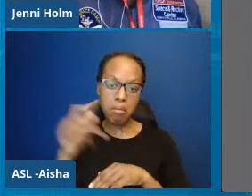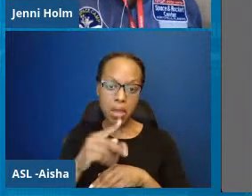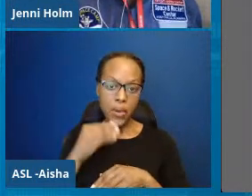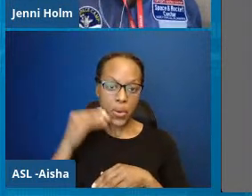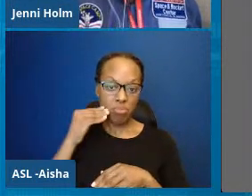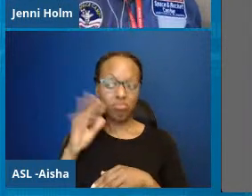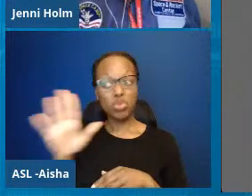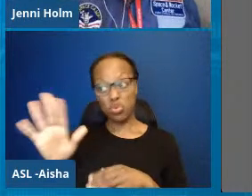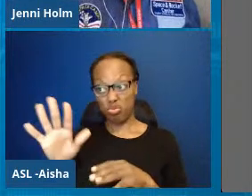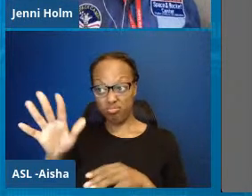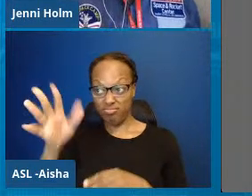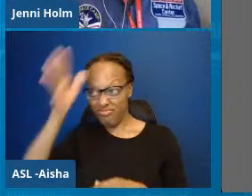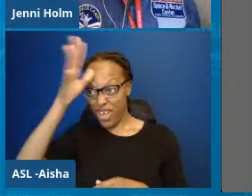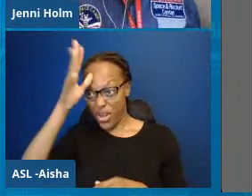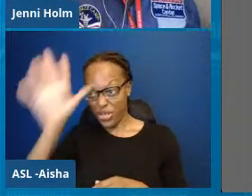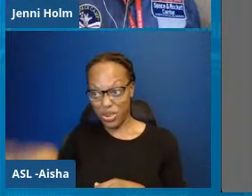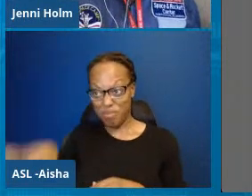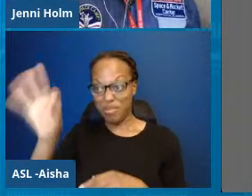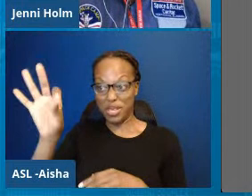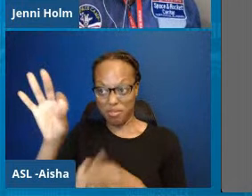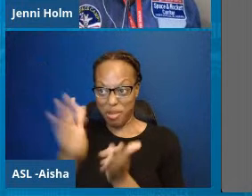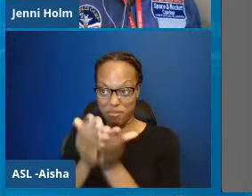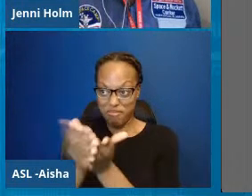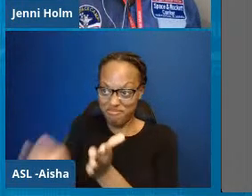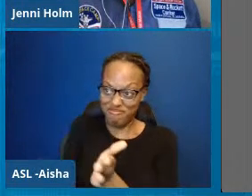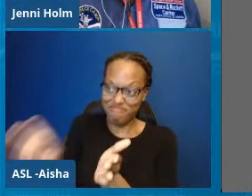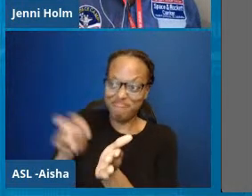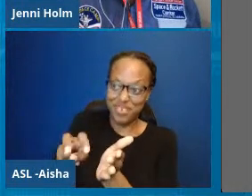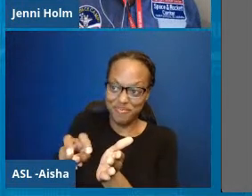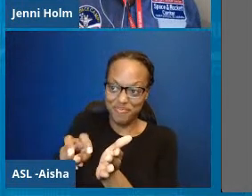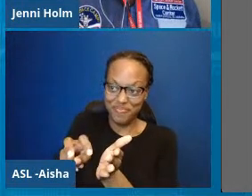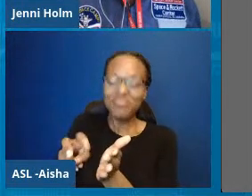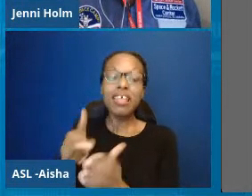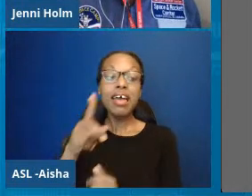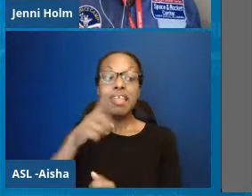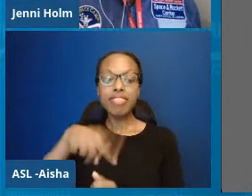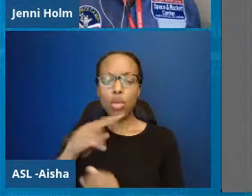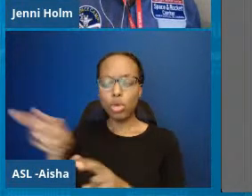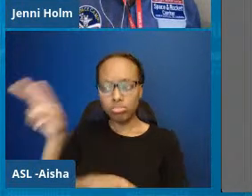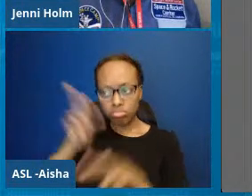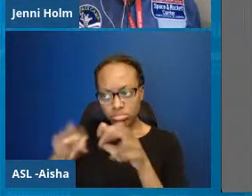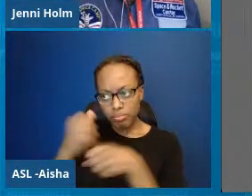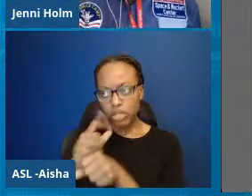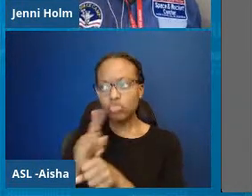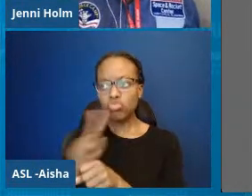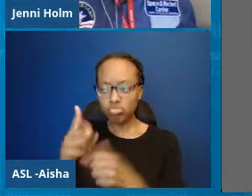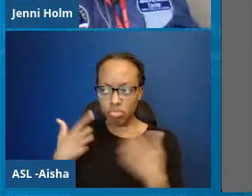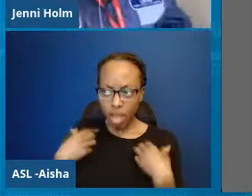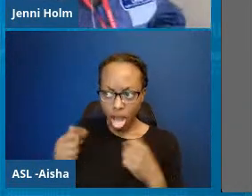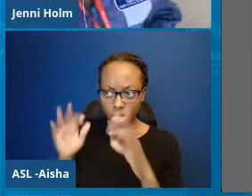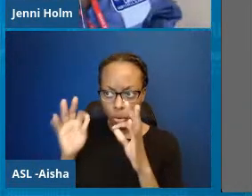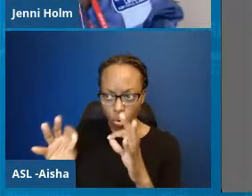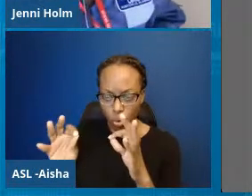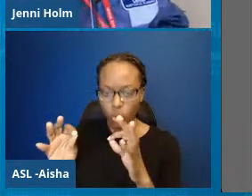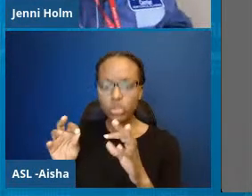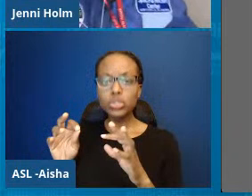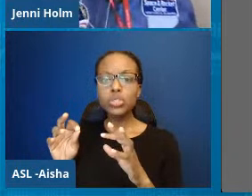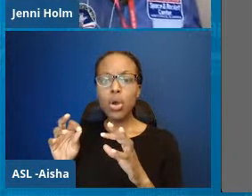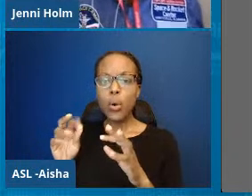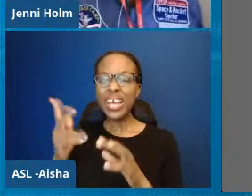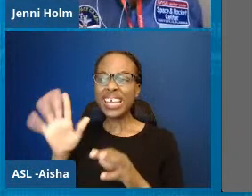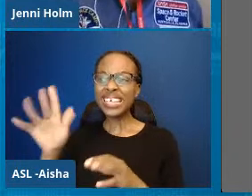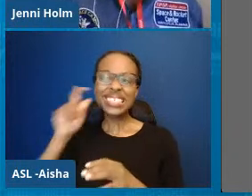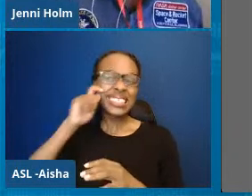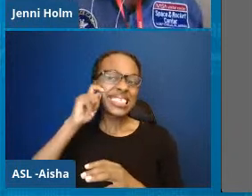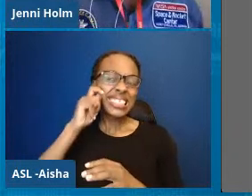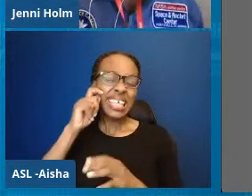him up after his trip, and they want to check him out to make sure that he hasn't brought anything back. So we want you to examine the marks on this astronaut's skin. Is